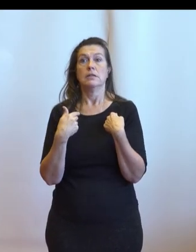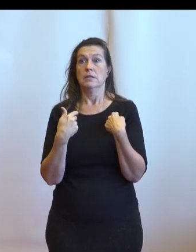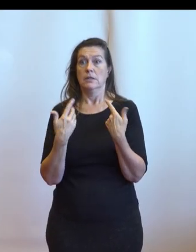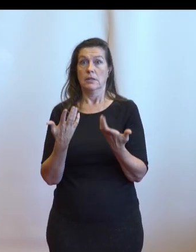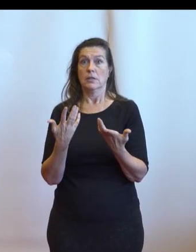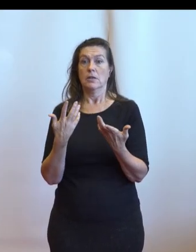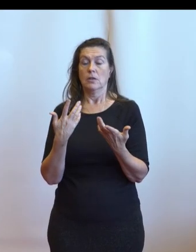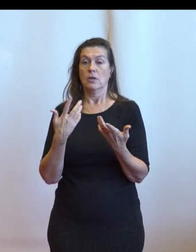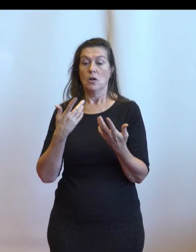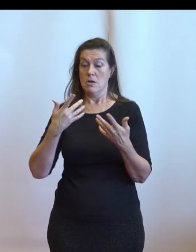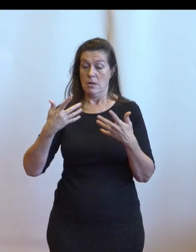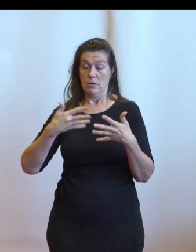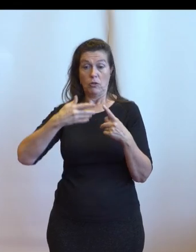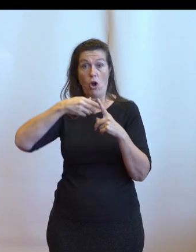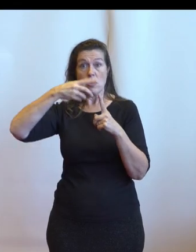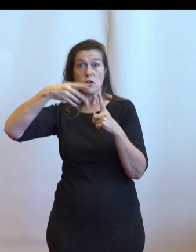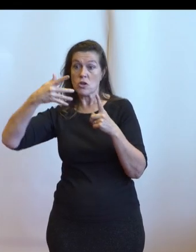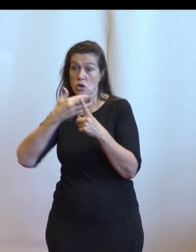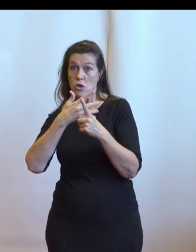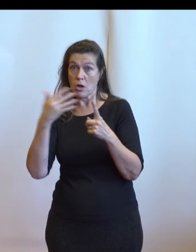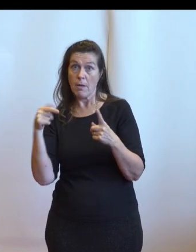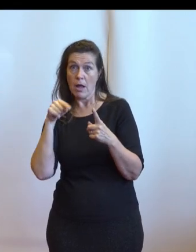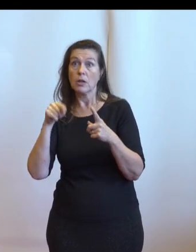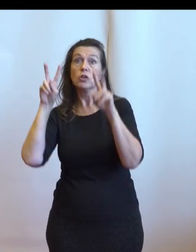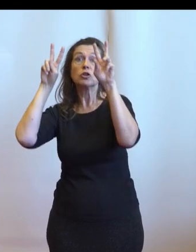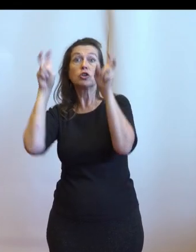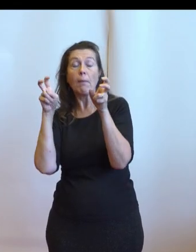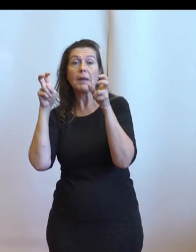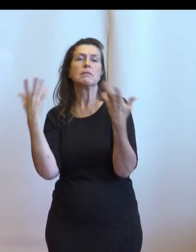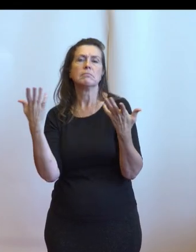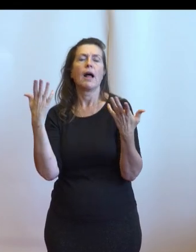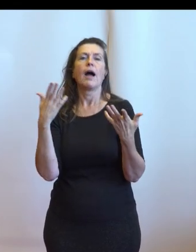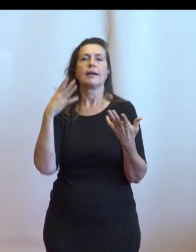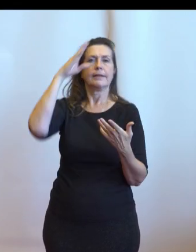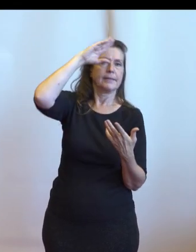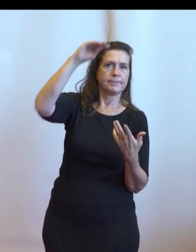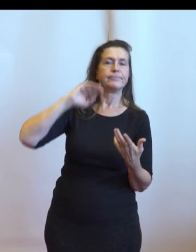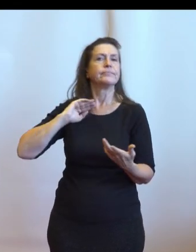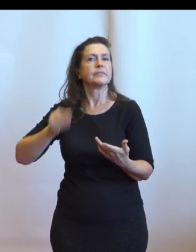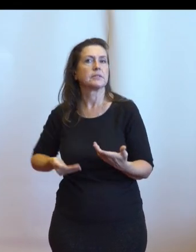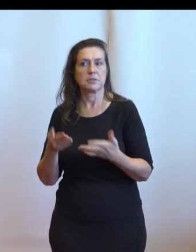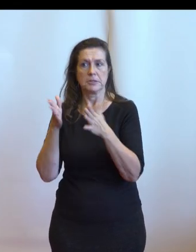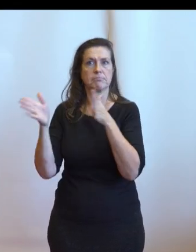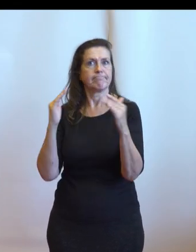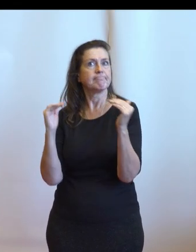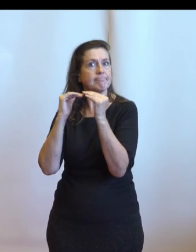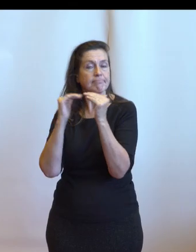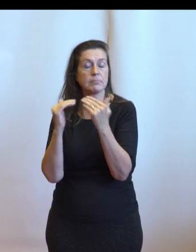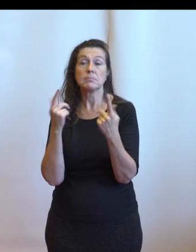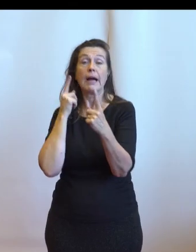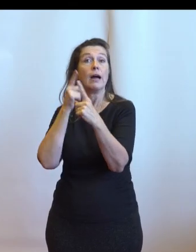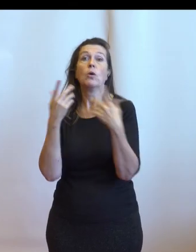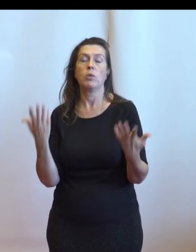anywhere. So that's what we have been doing on other topics like gender. Here we say, what is our objective? We need to